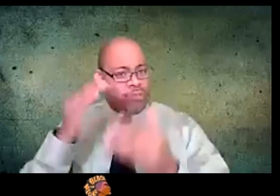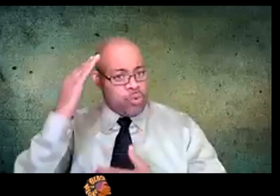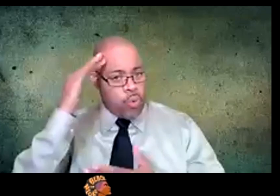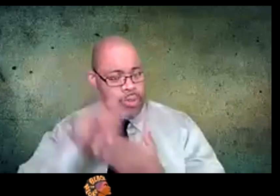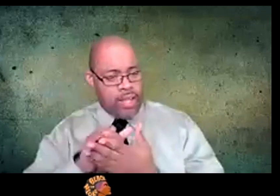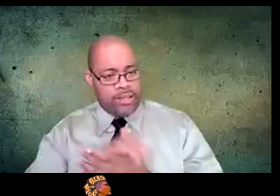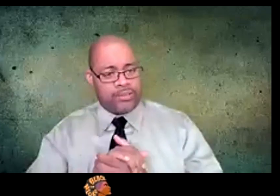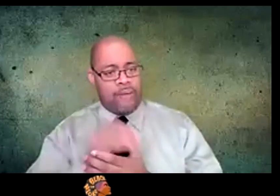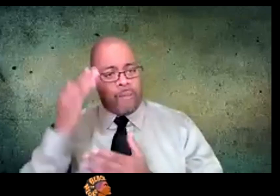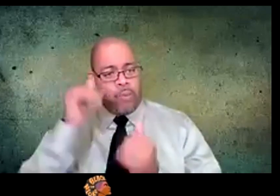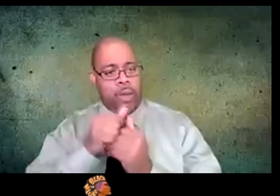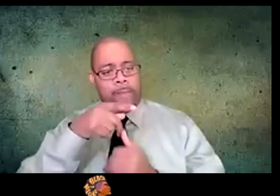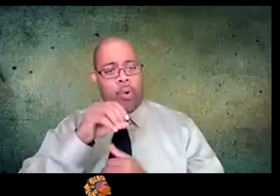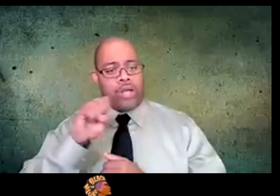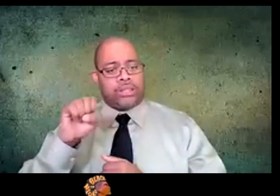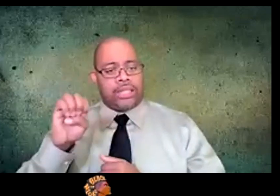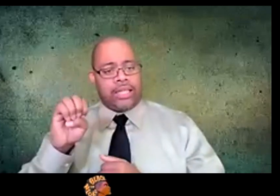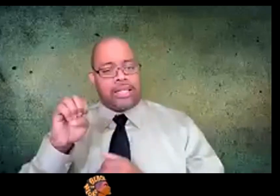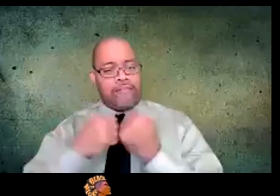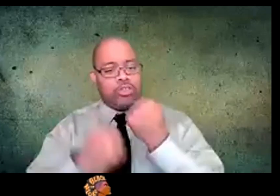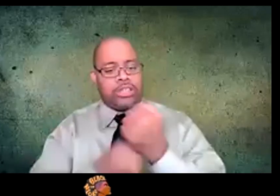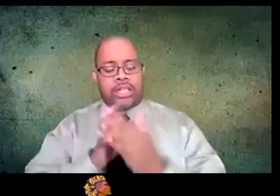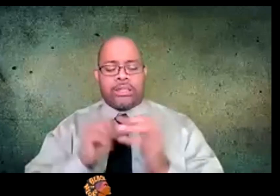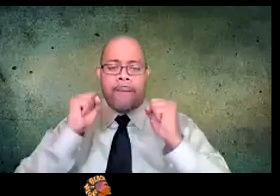is familiar with the Posse Foundation, but it's an amazing